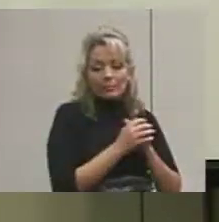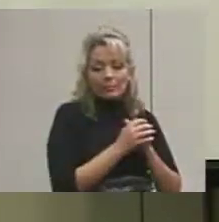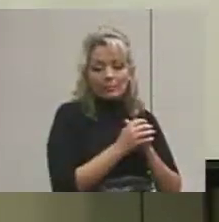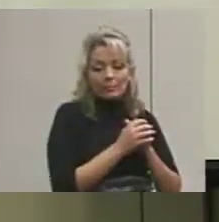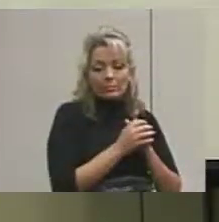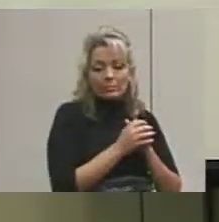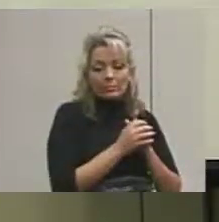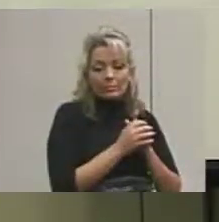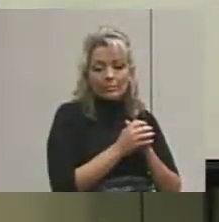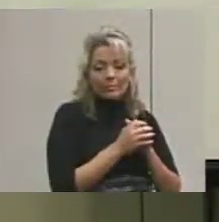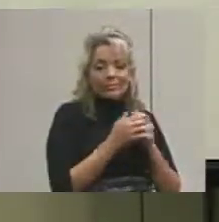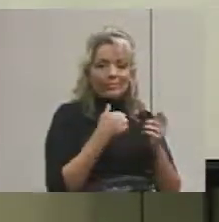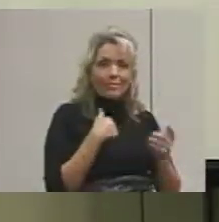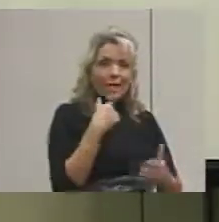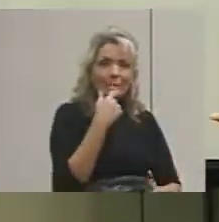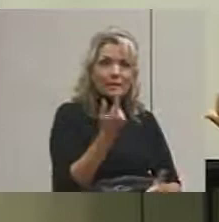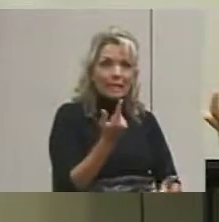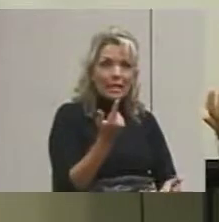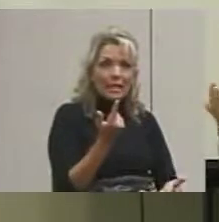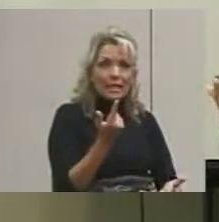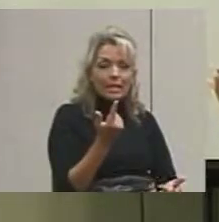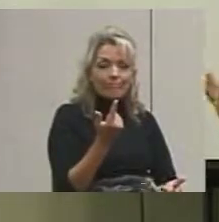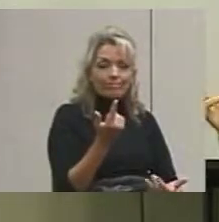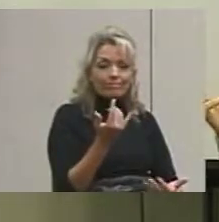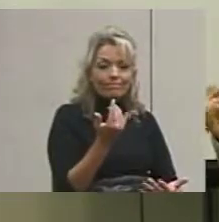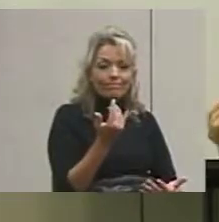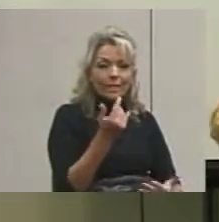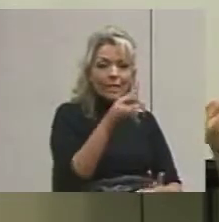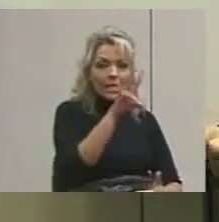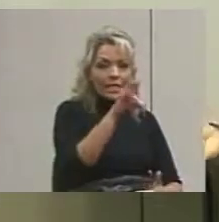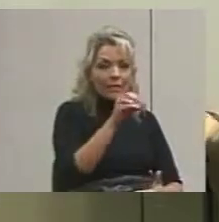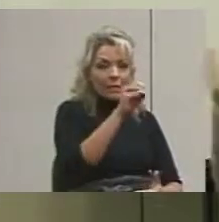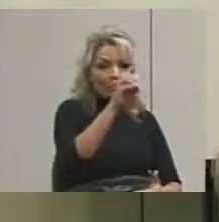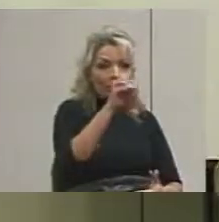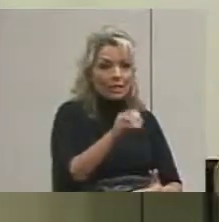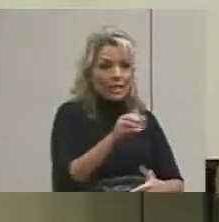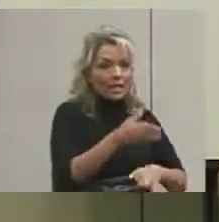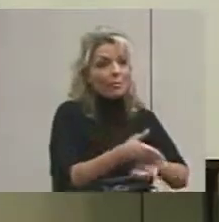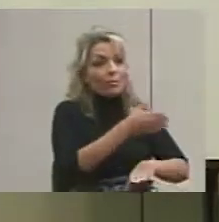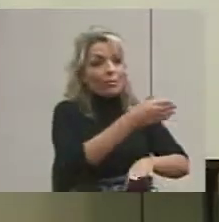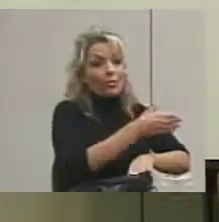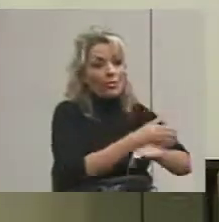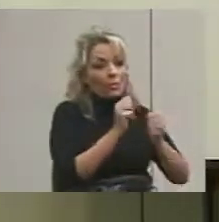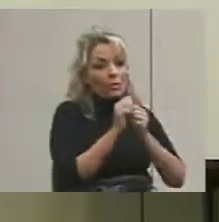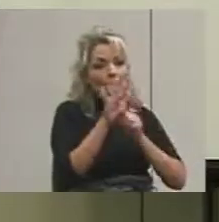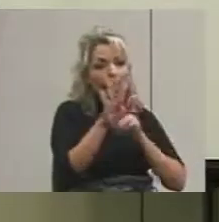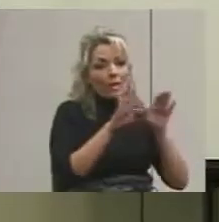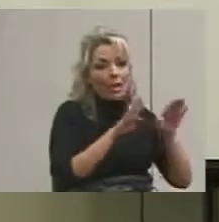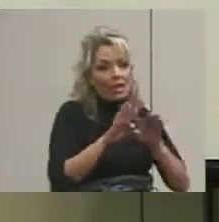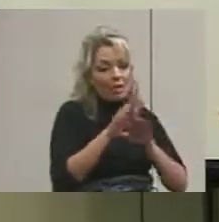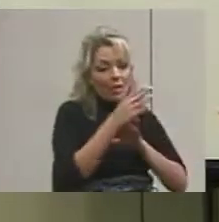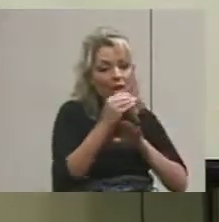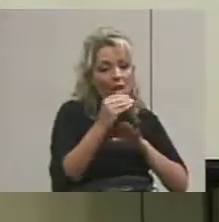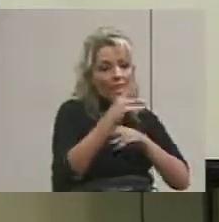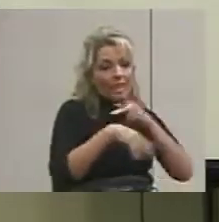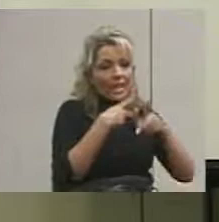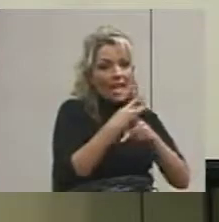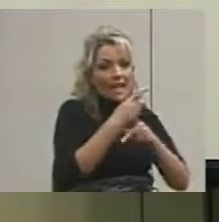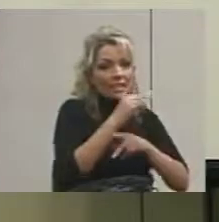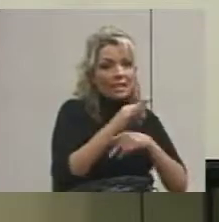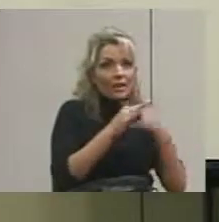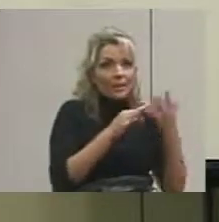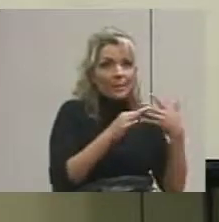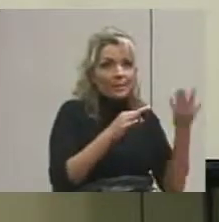off the top of my head, I'd say at least 70% improvement in his behavior, and the types